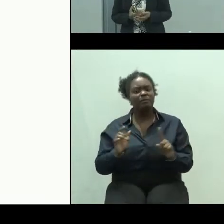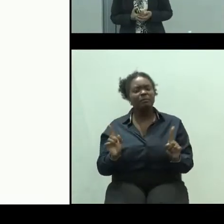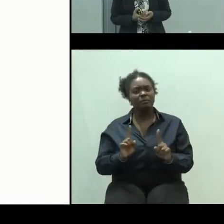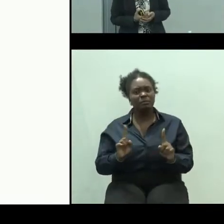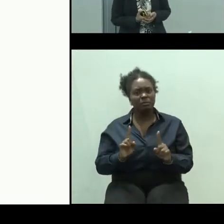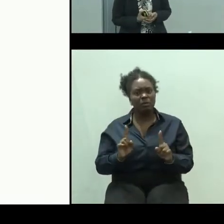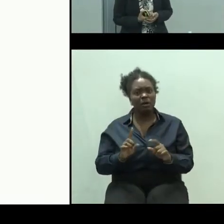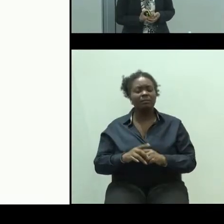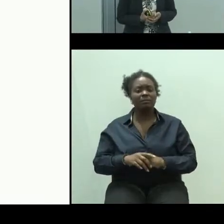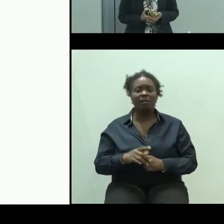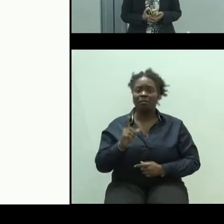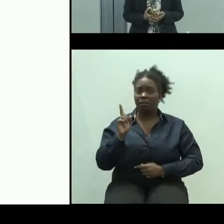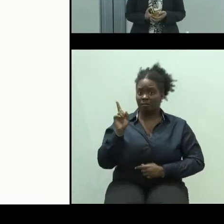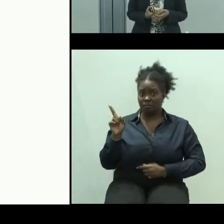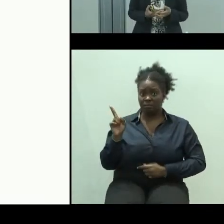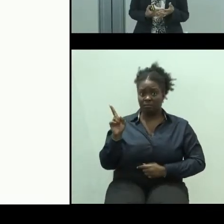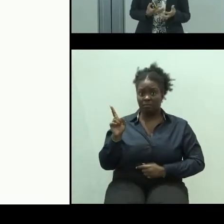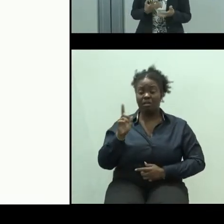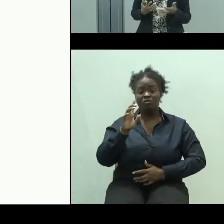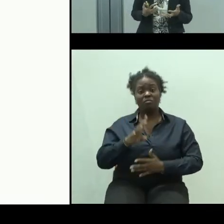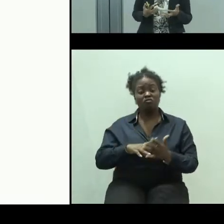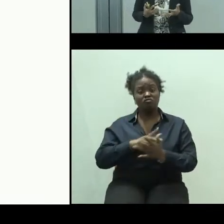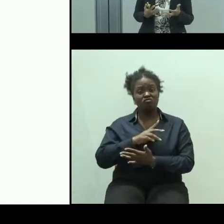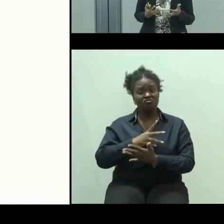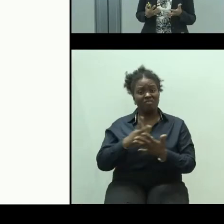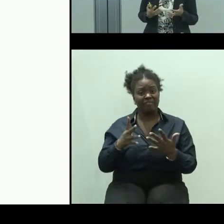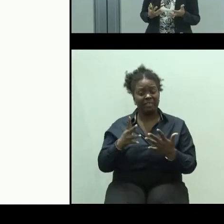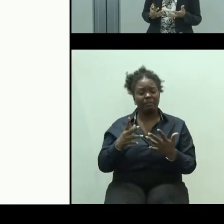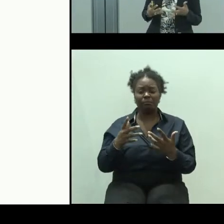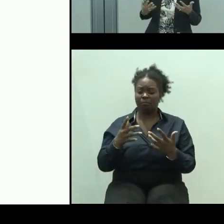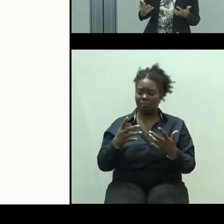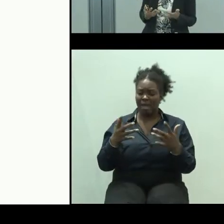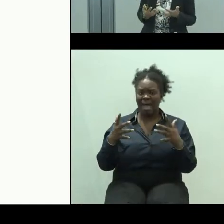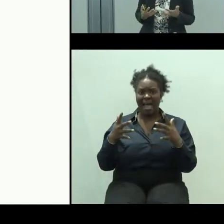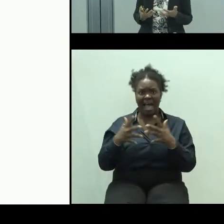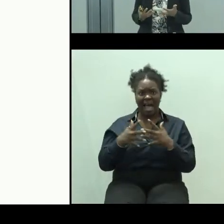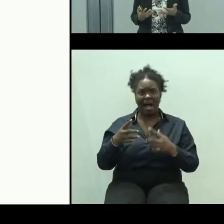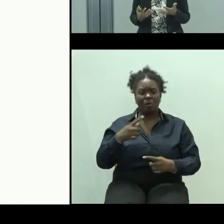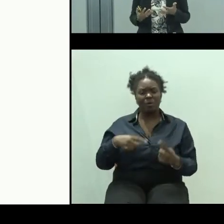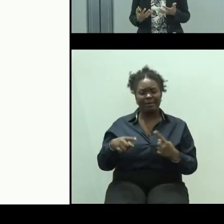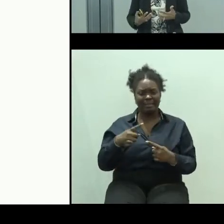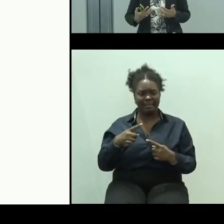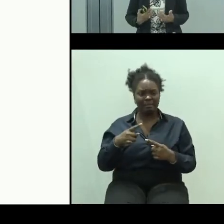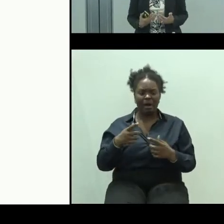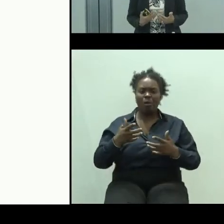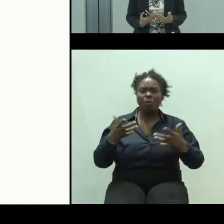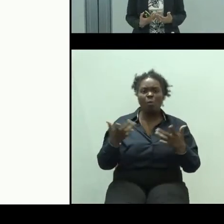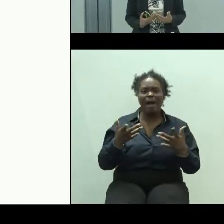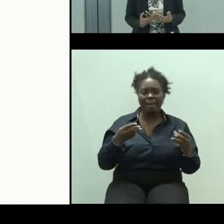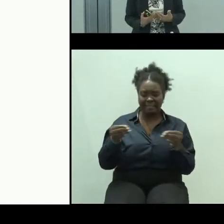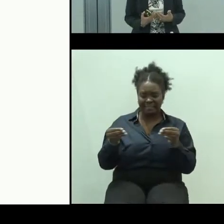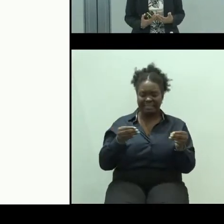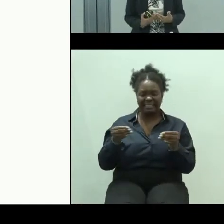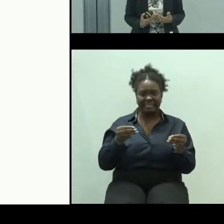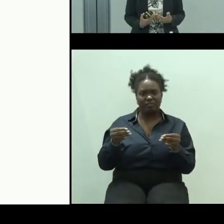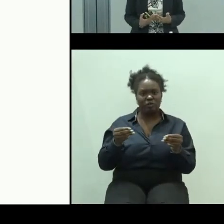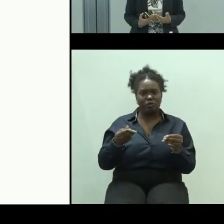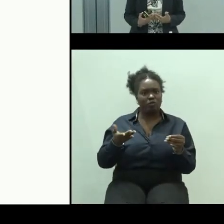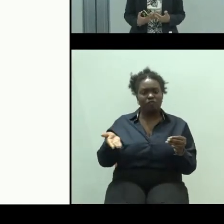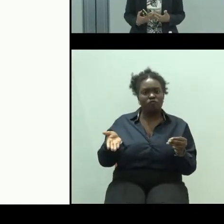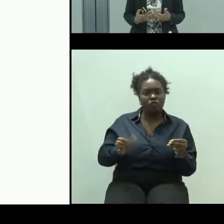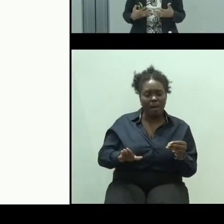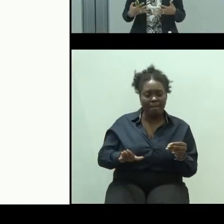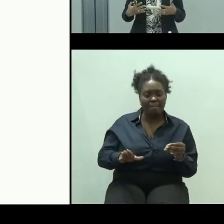this graphic as an illustration of how we think about where the material comes from. I'm a chemical engineering by